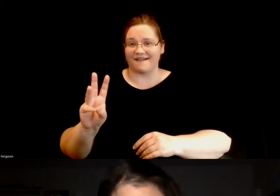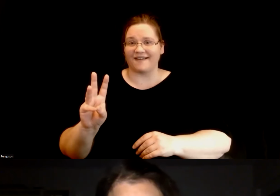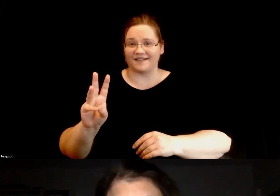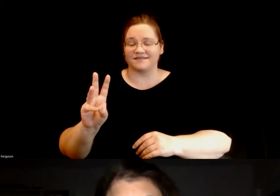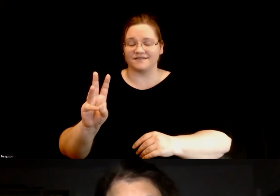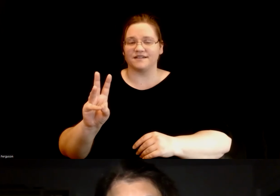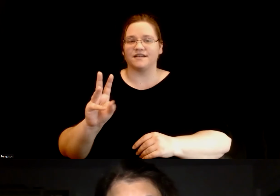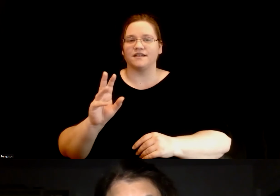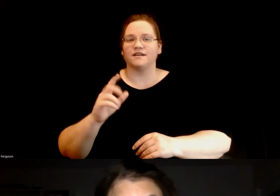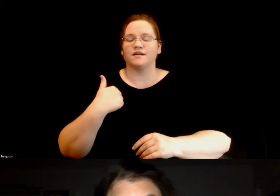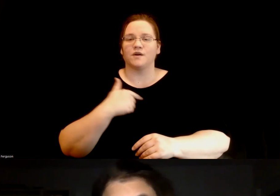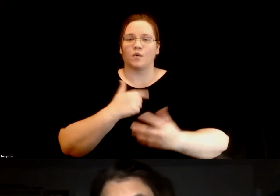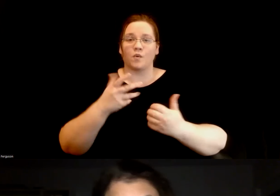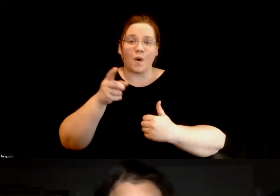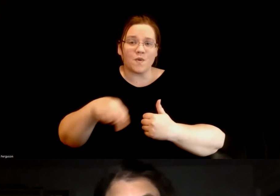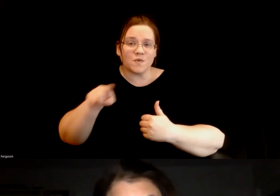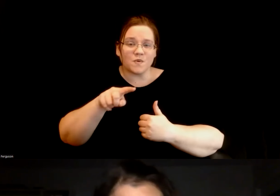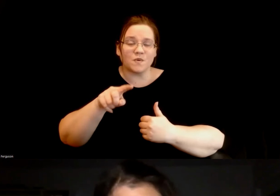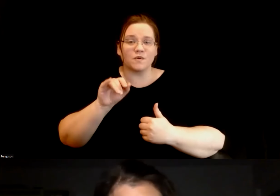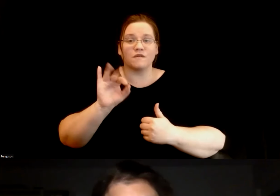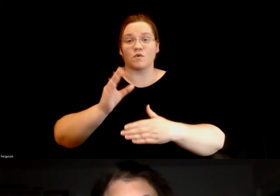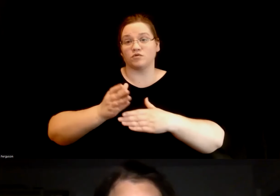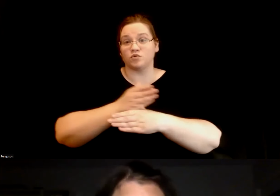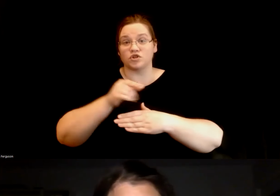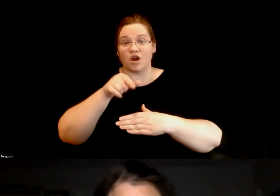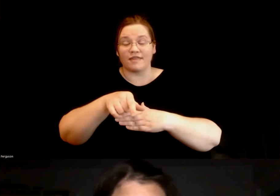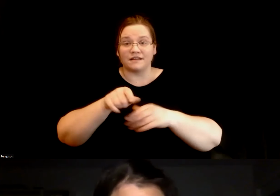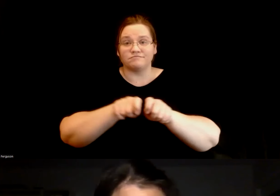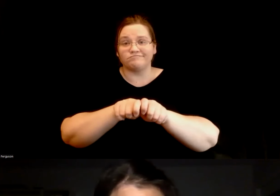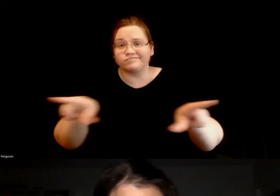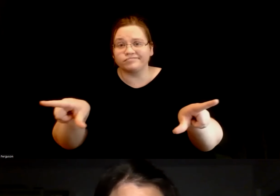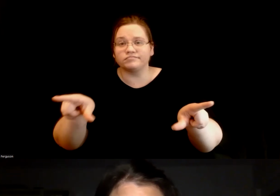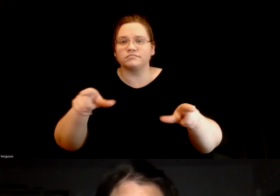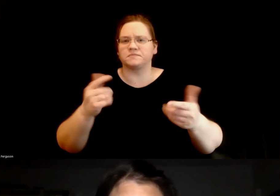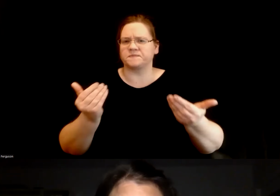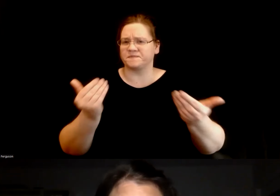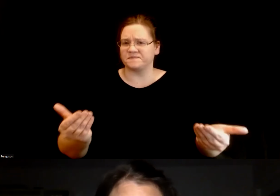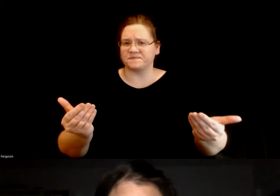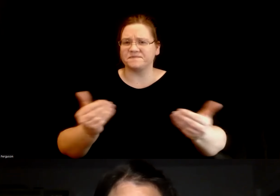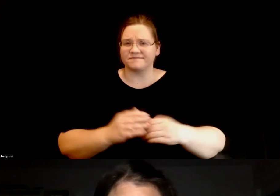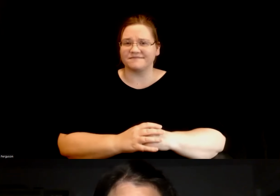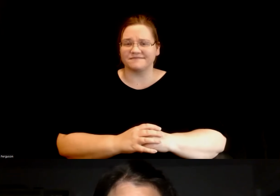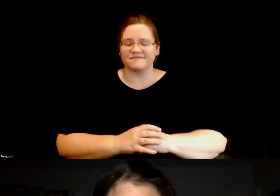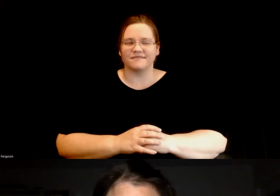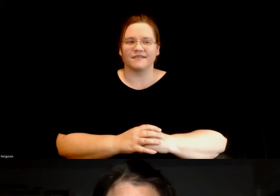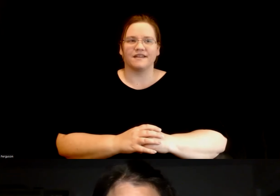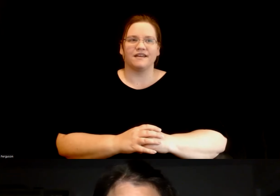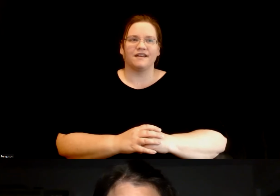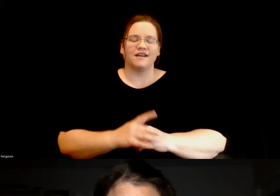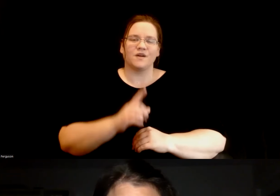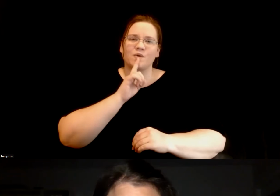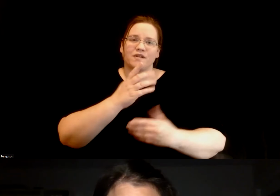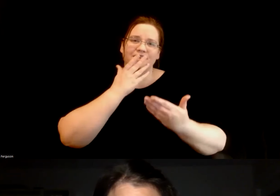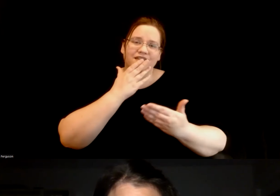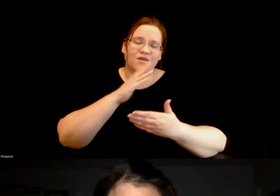we want you all, if you want to share this recording, please feel free to do so. And we really thank you